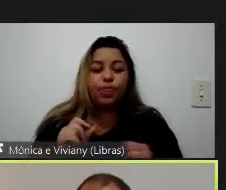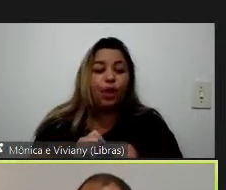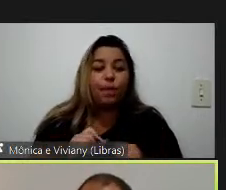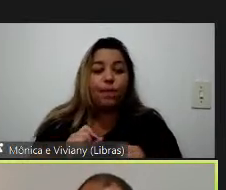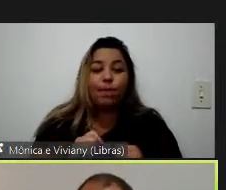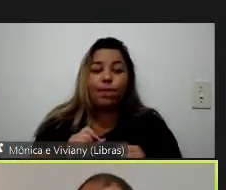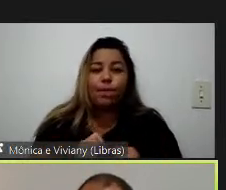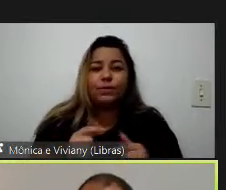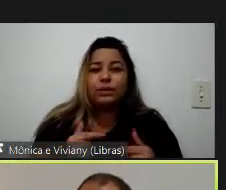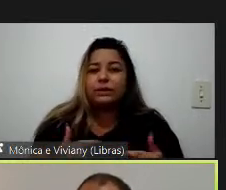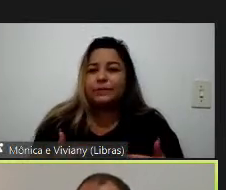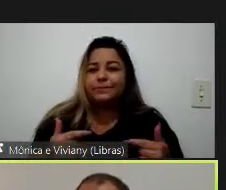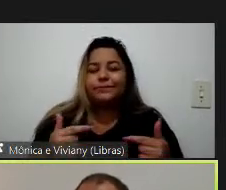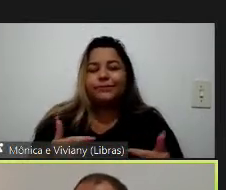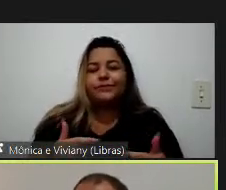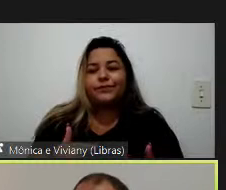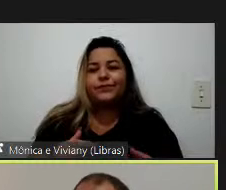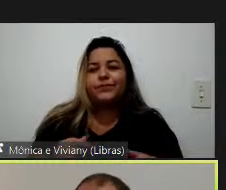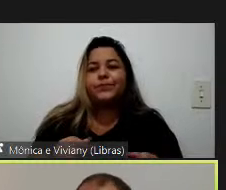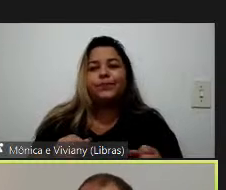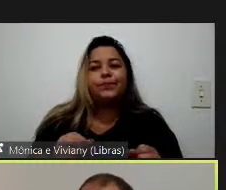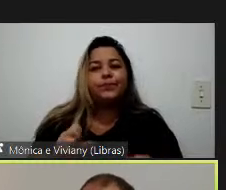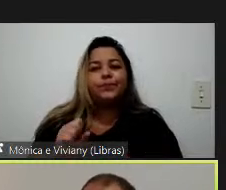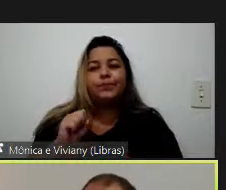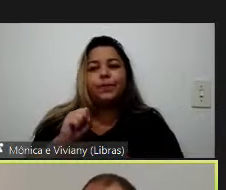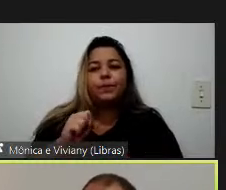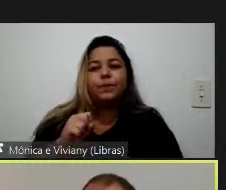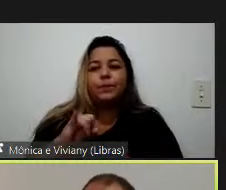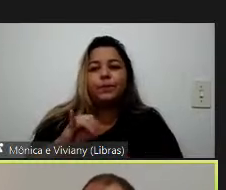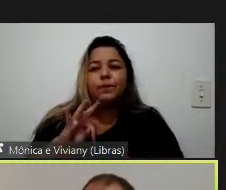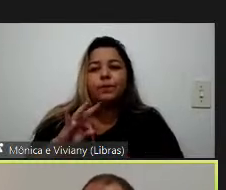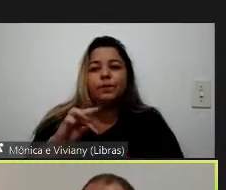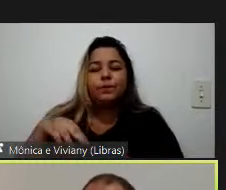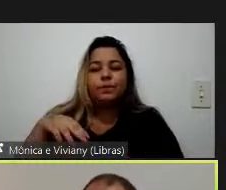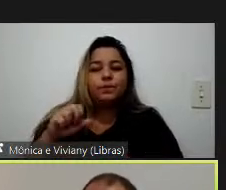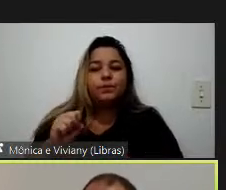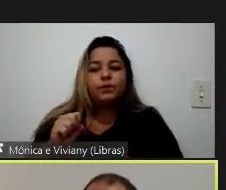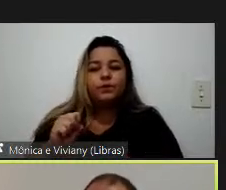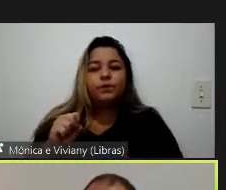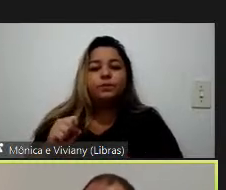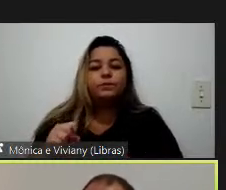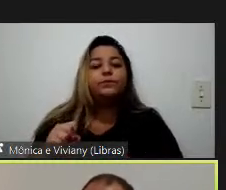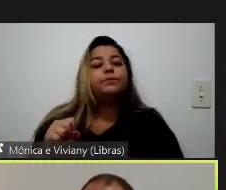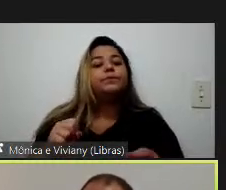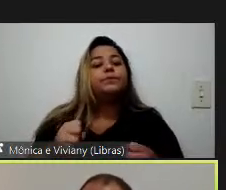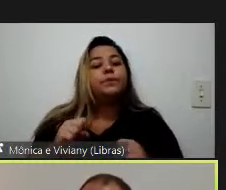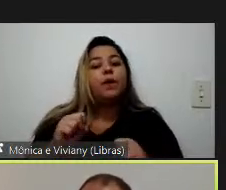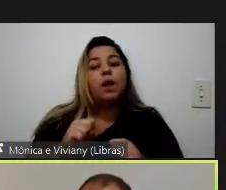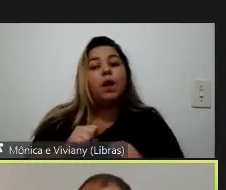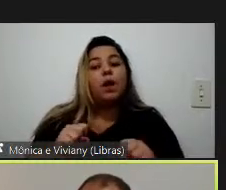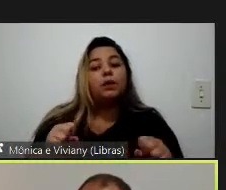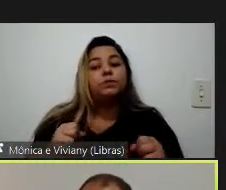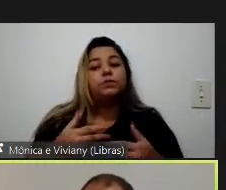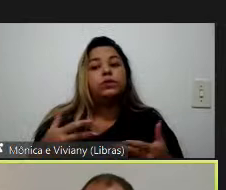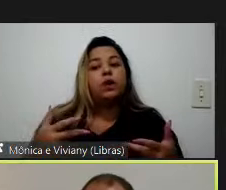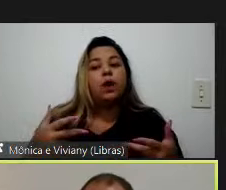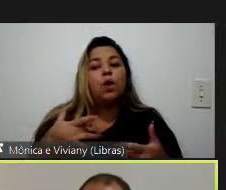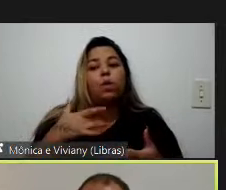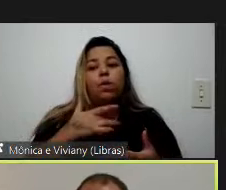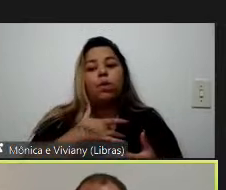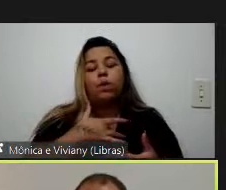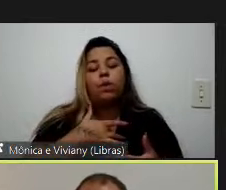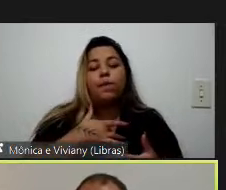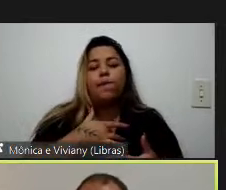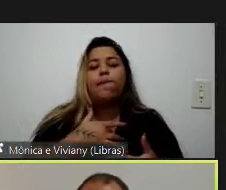present a framework for action on food and nutrition in primary care, based on the article which I've mentioned at the beginning of